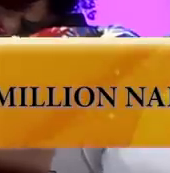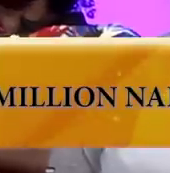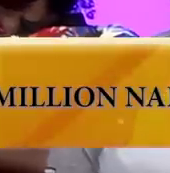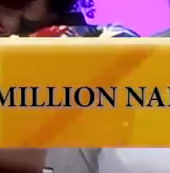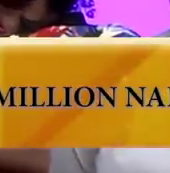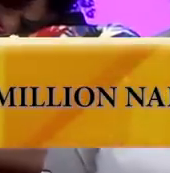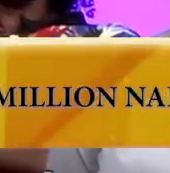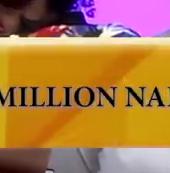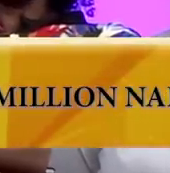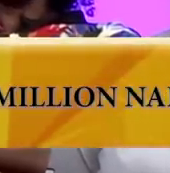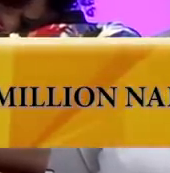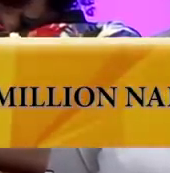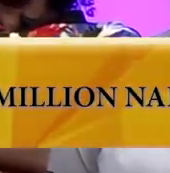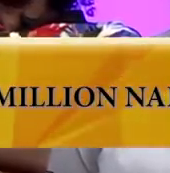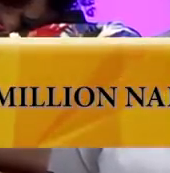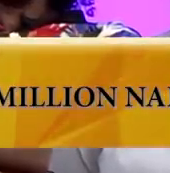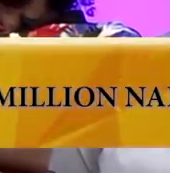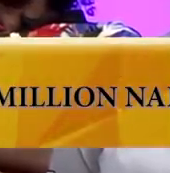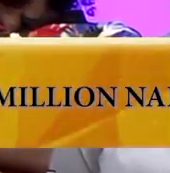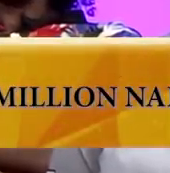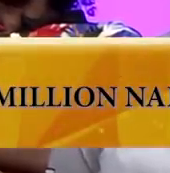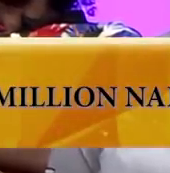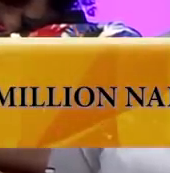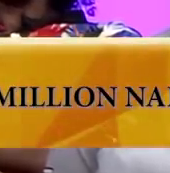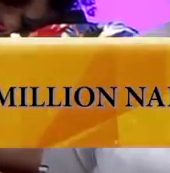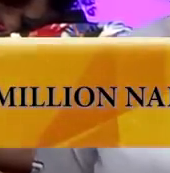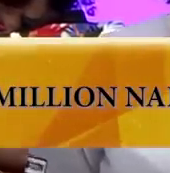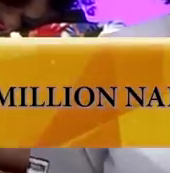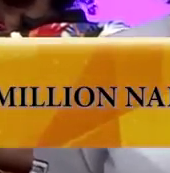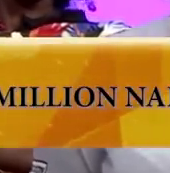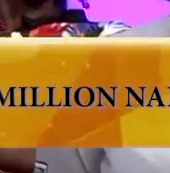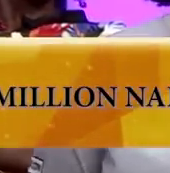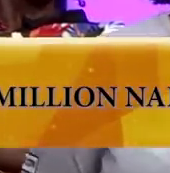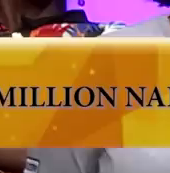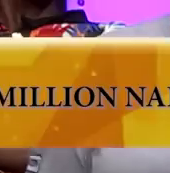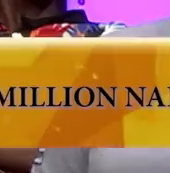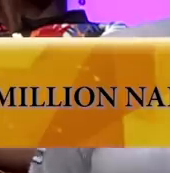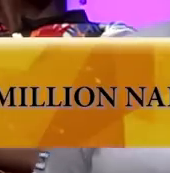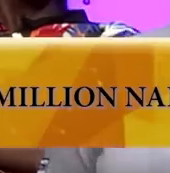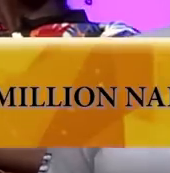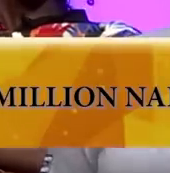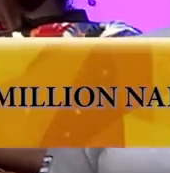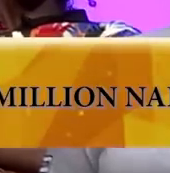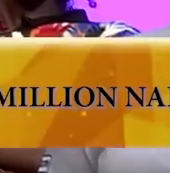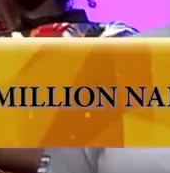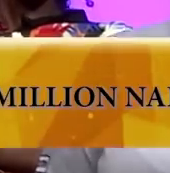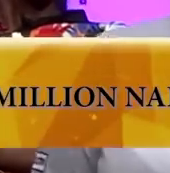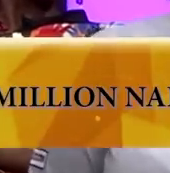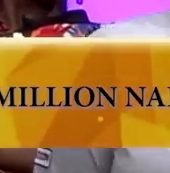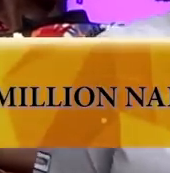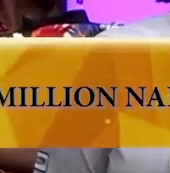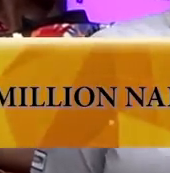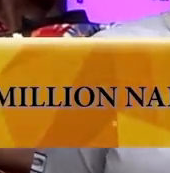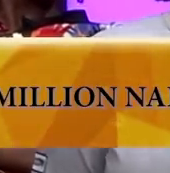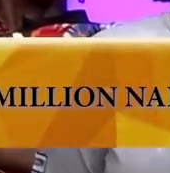2020, my admin manager approached me and said, the defendant has a plot of land to sell